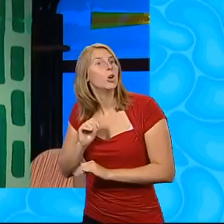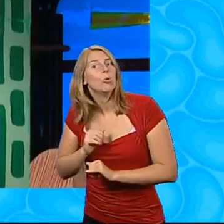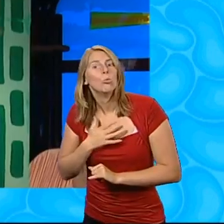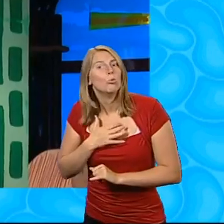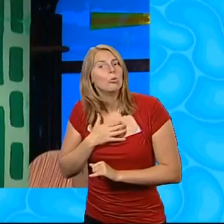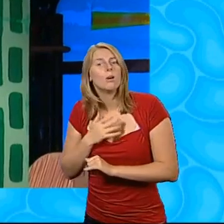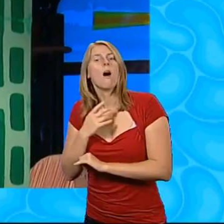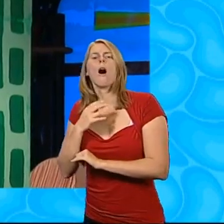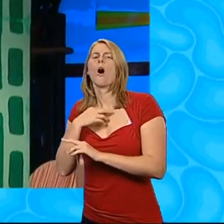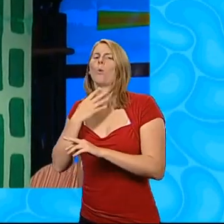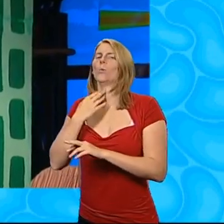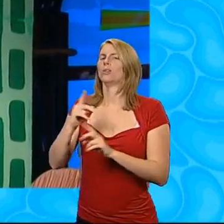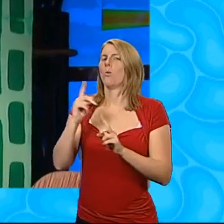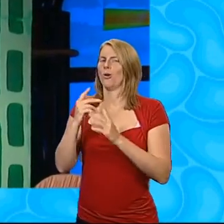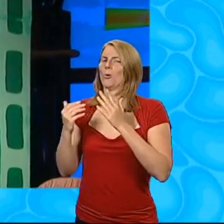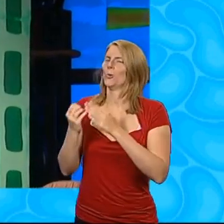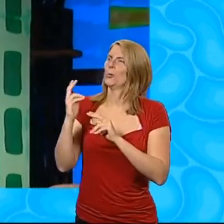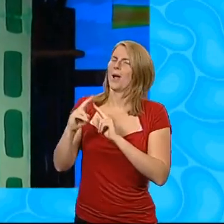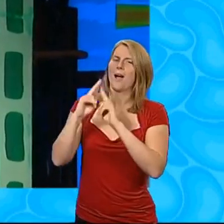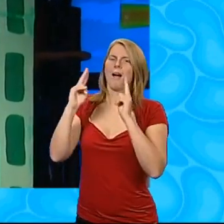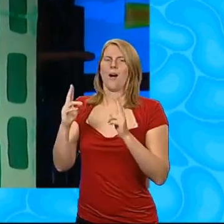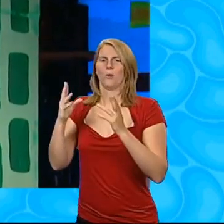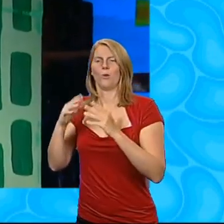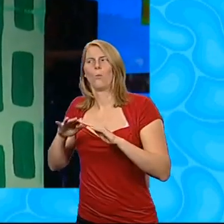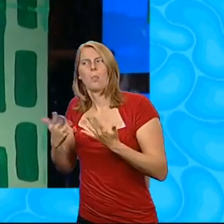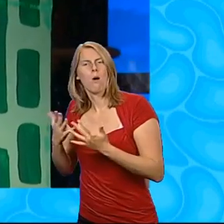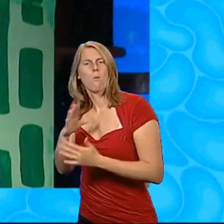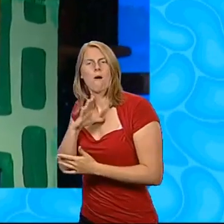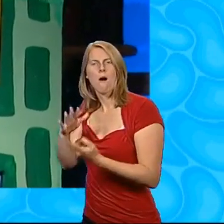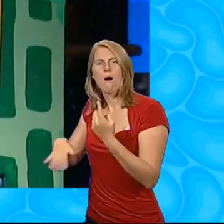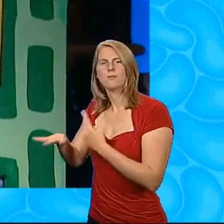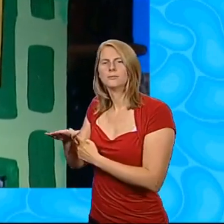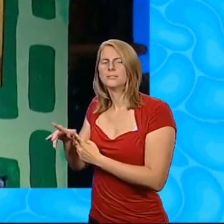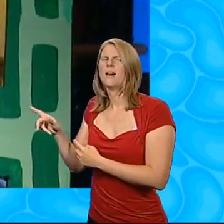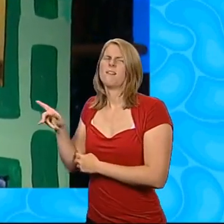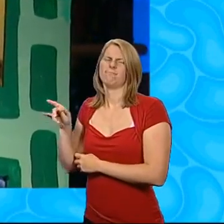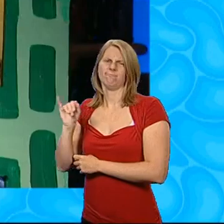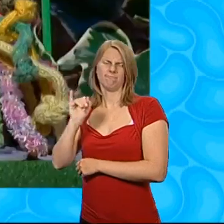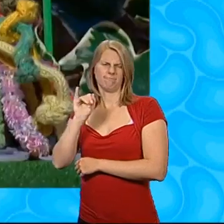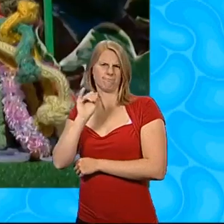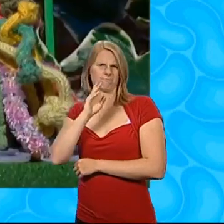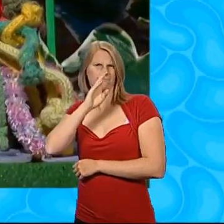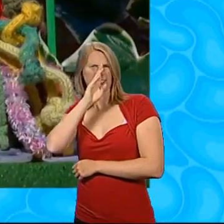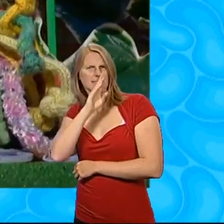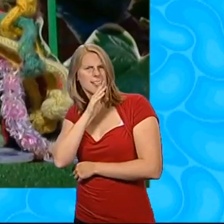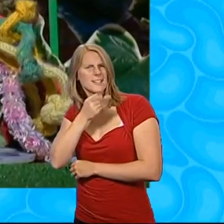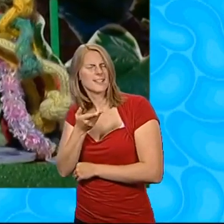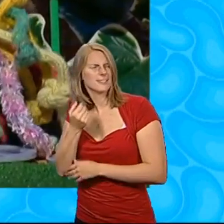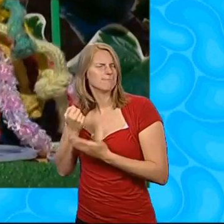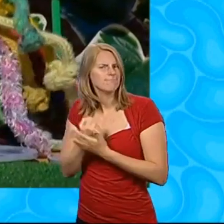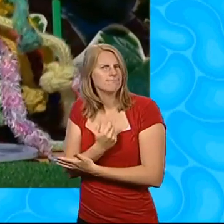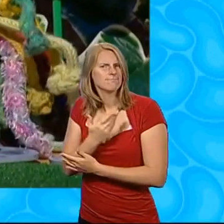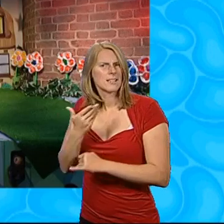No. because What I happened? moved to a new house without a garden. Oh, that's a bit of a sad ending